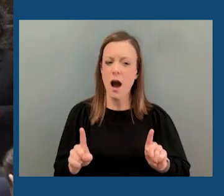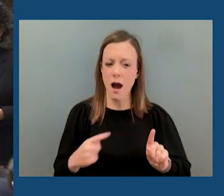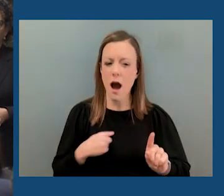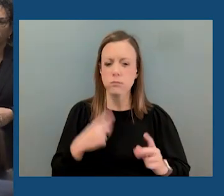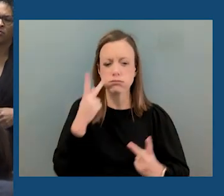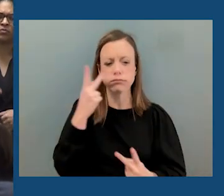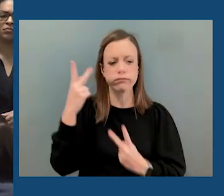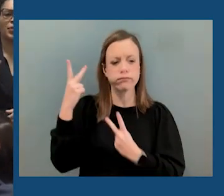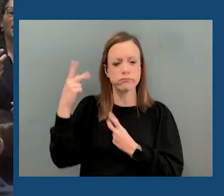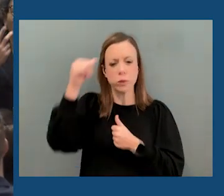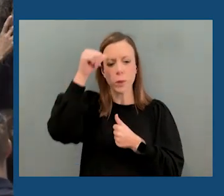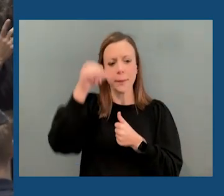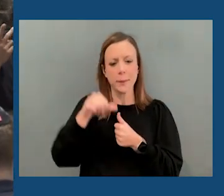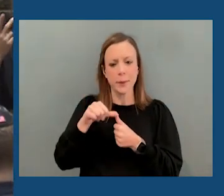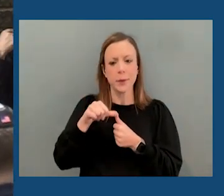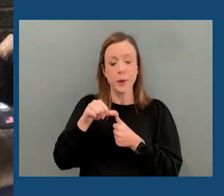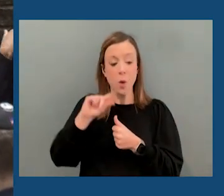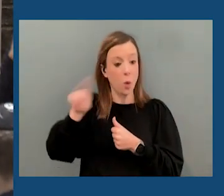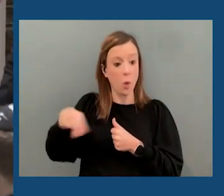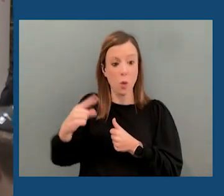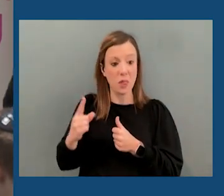just the Assembly